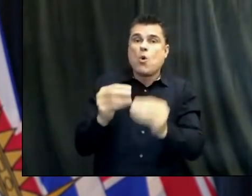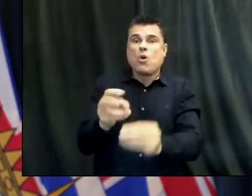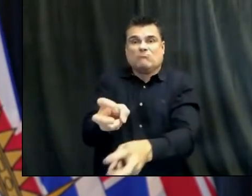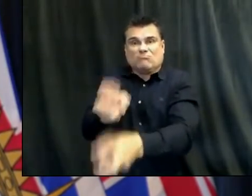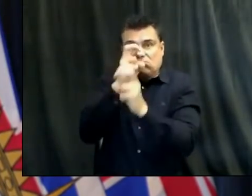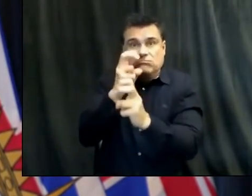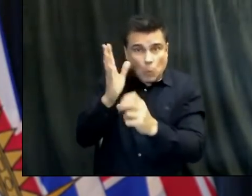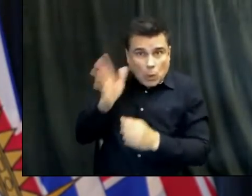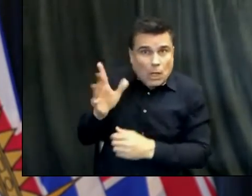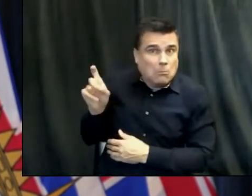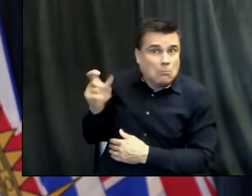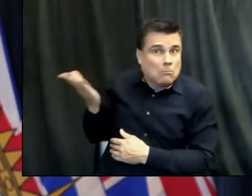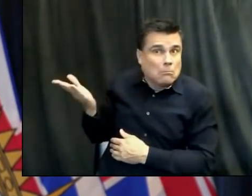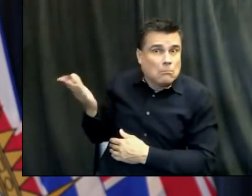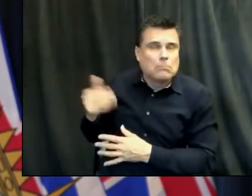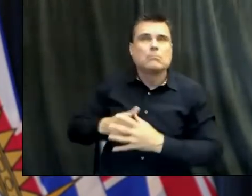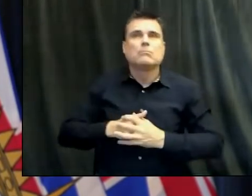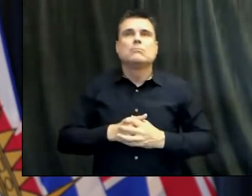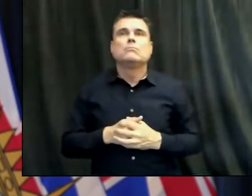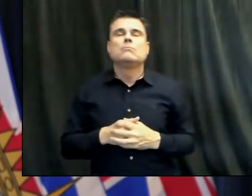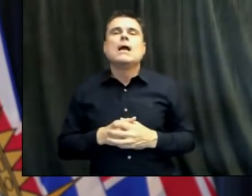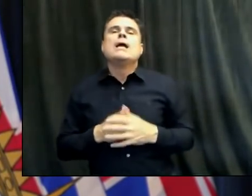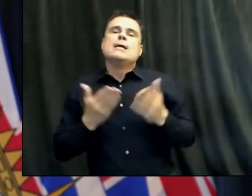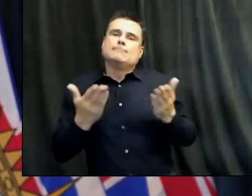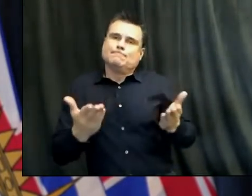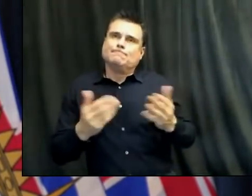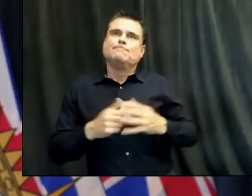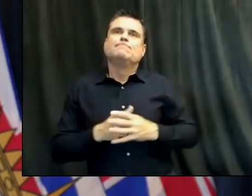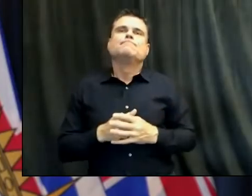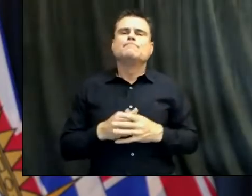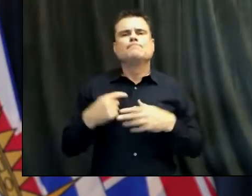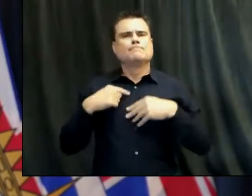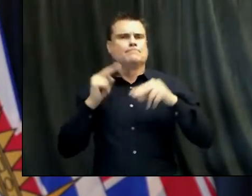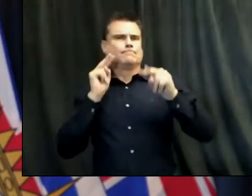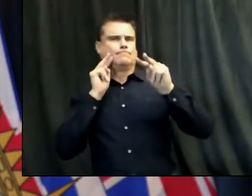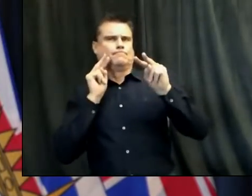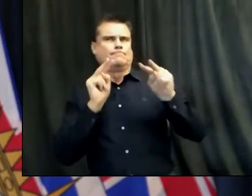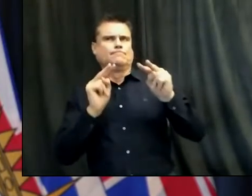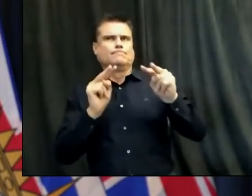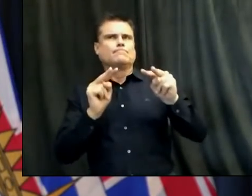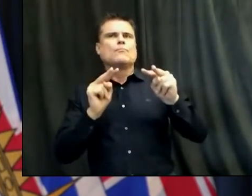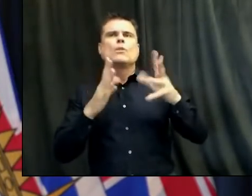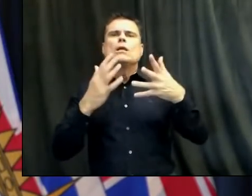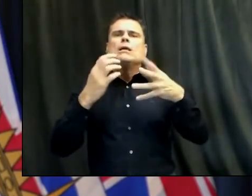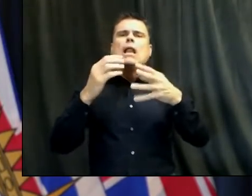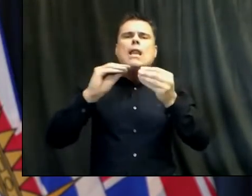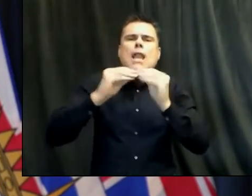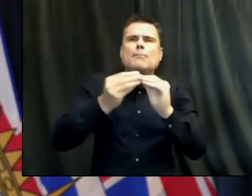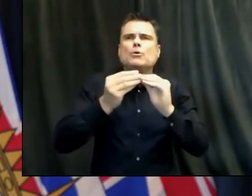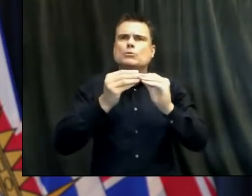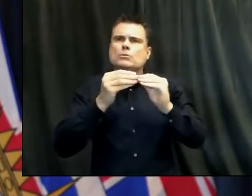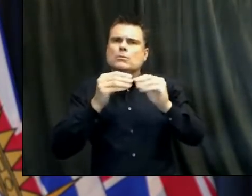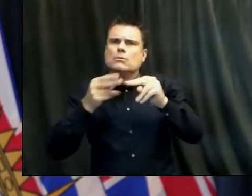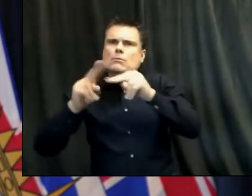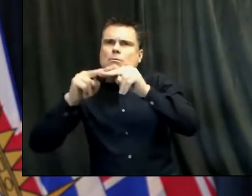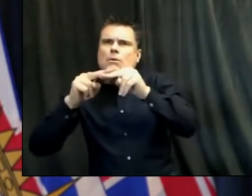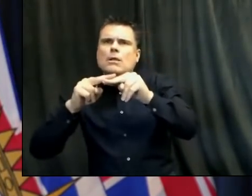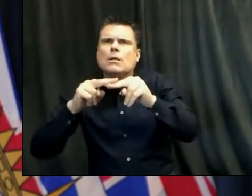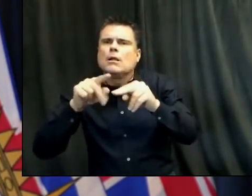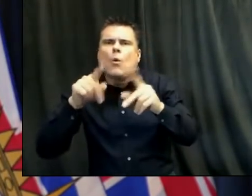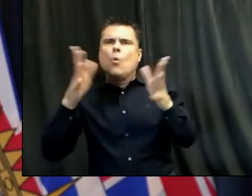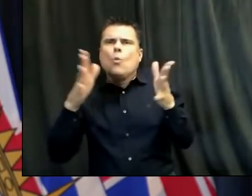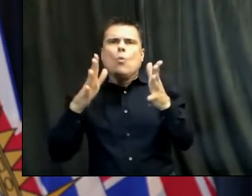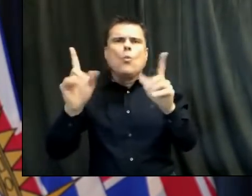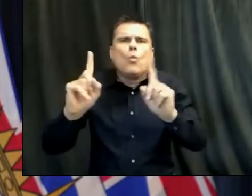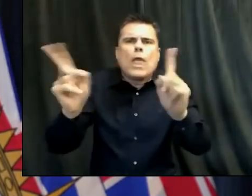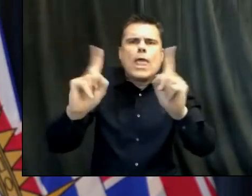looking at are, you know, sometimes increasing numbers is a reflection of case finding, of when we're finding clusters and outbreaks